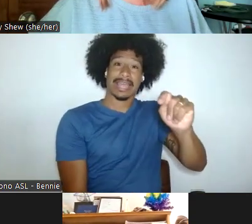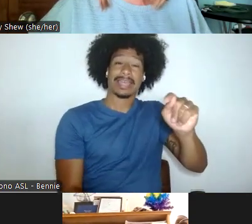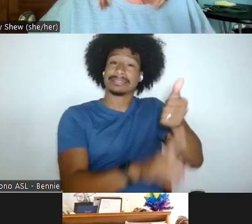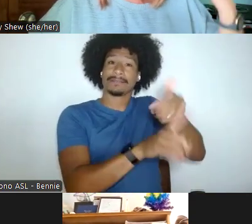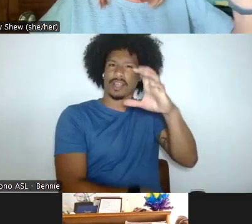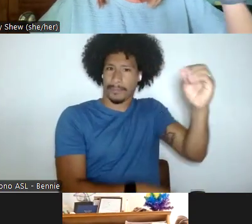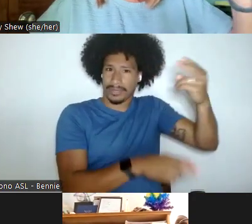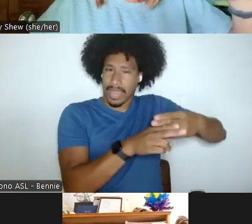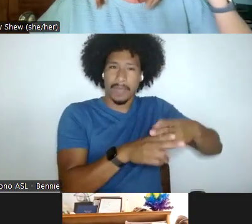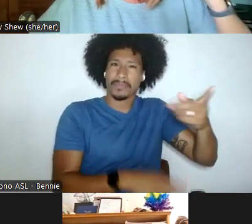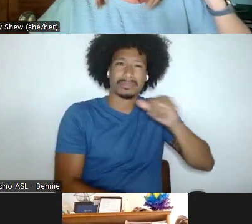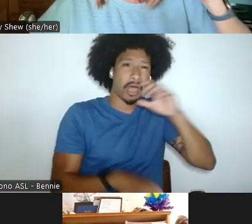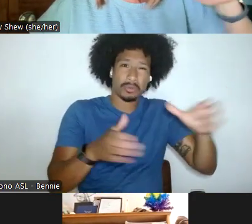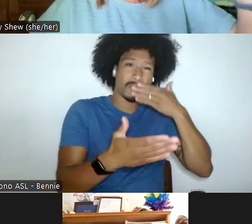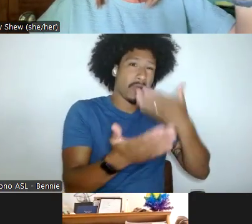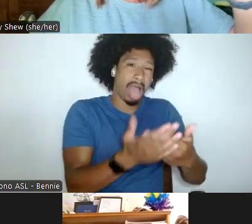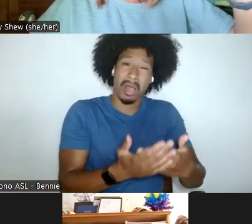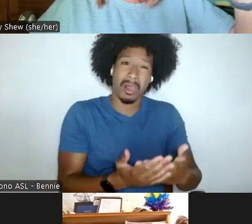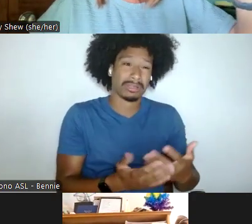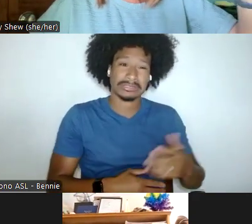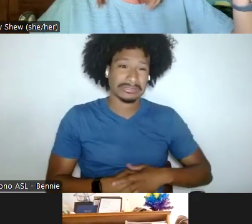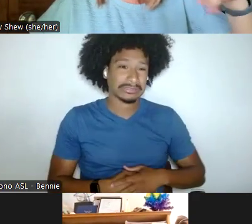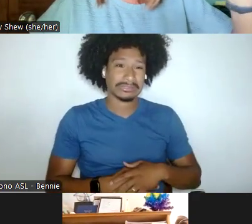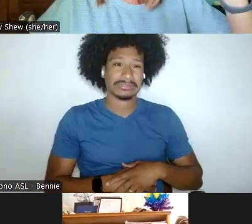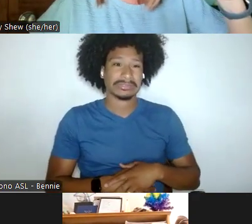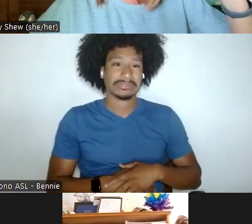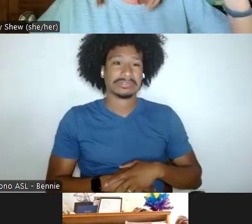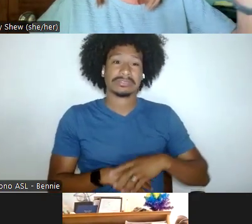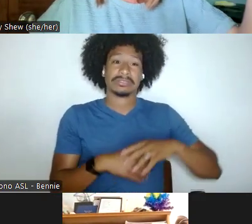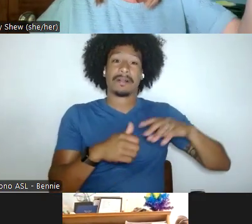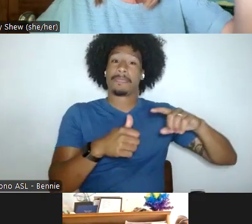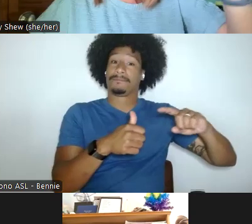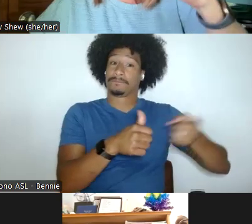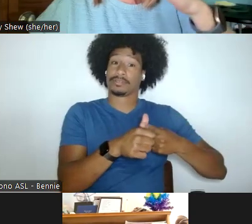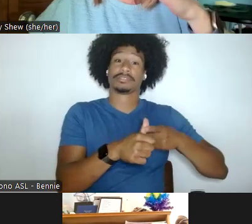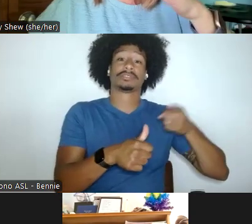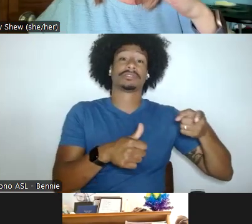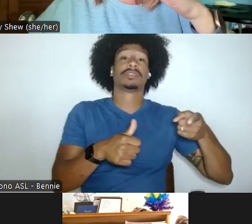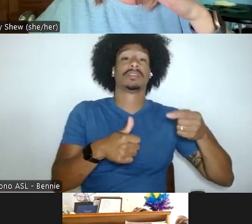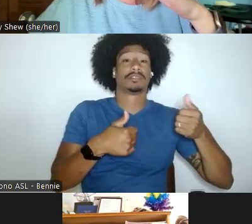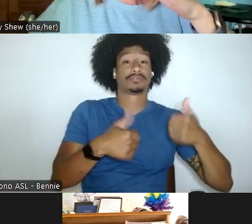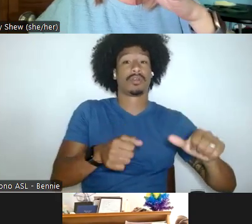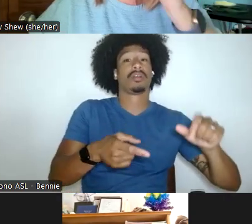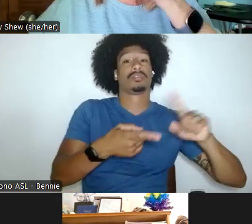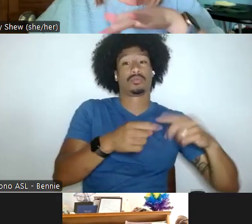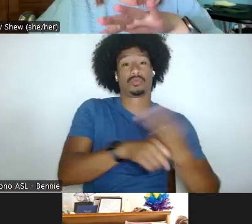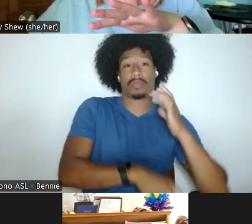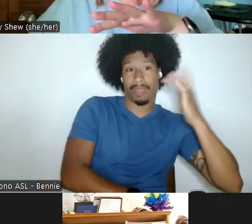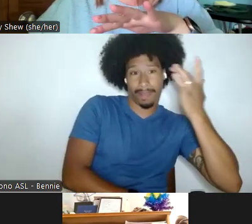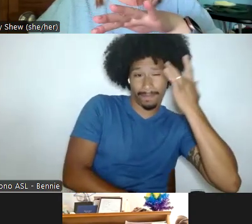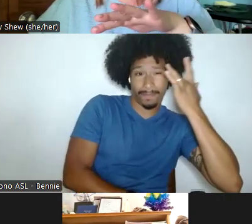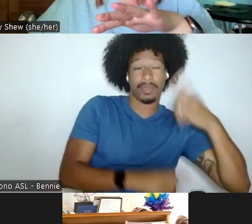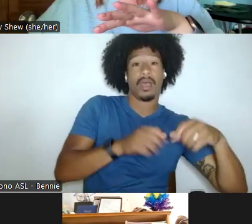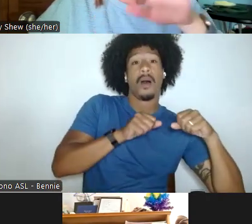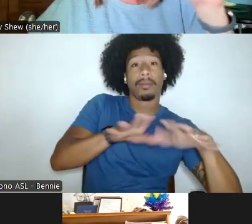up first jettisoning the line of Argus 2 implants before having more and more financial troubles and eventually